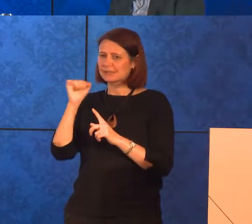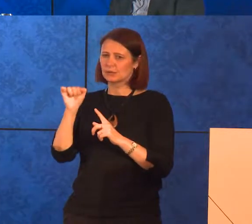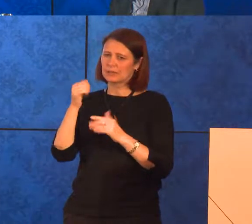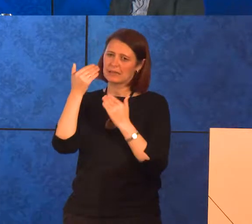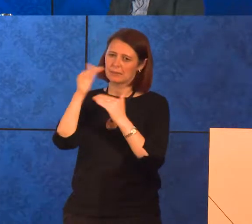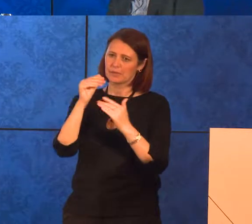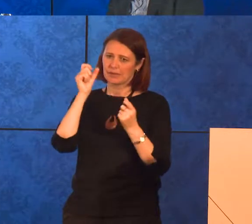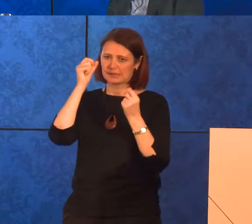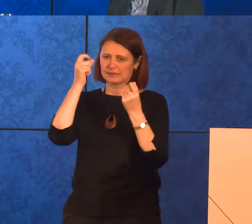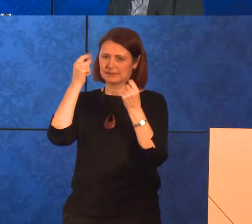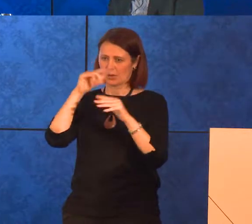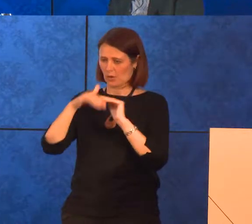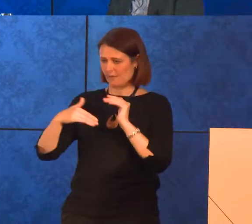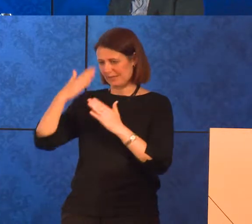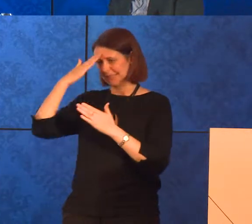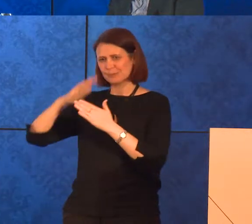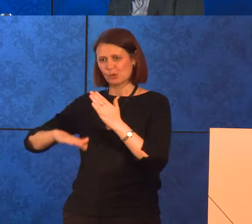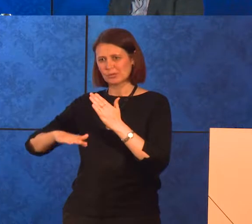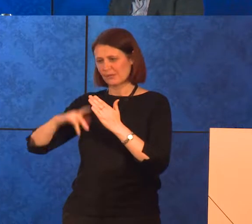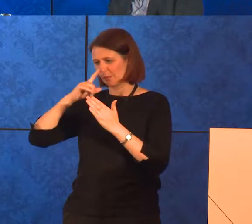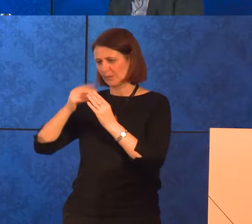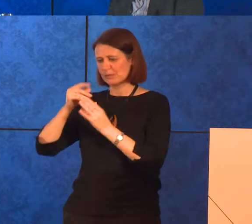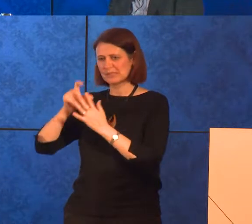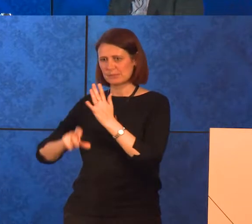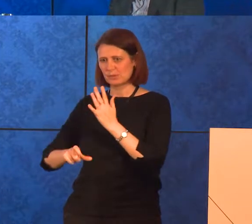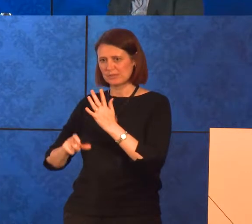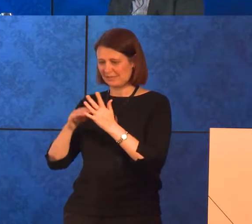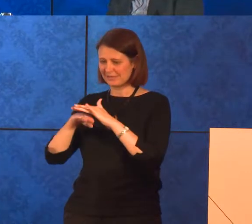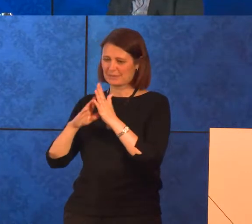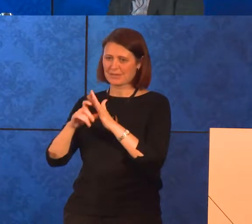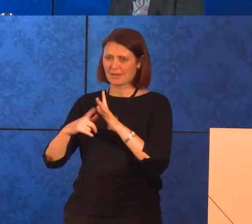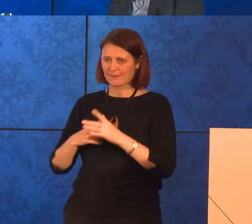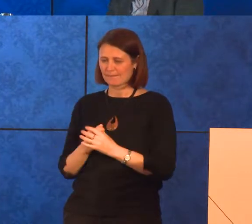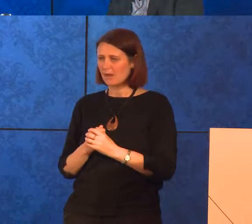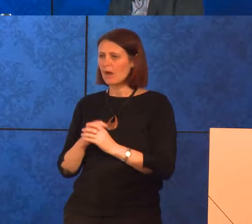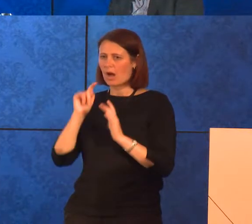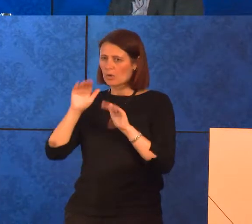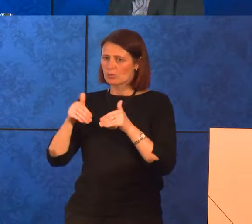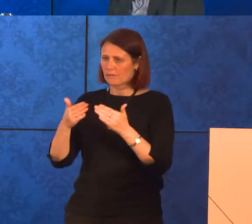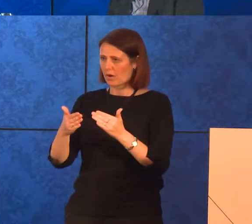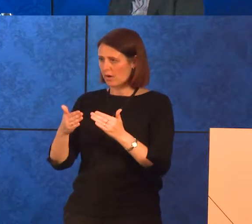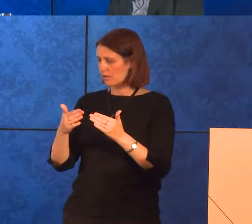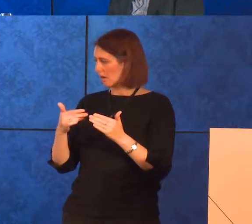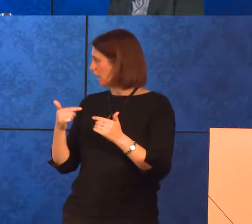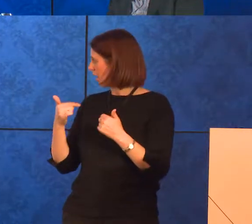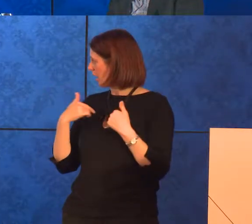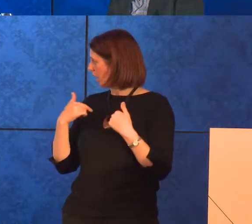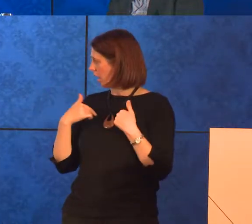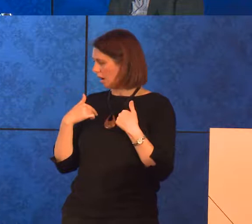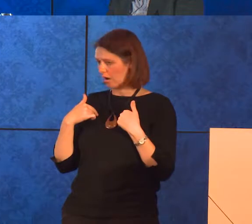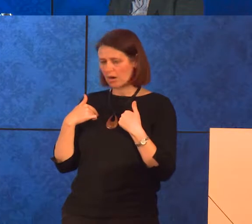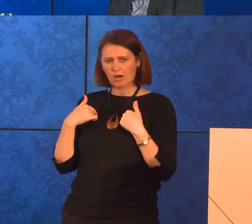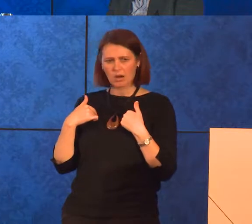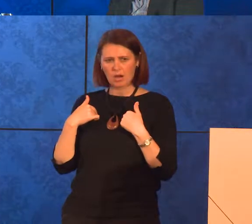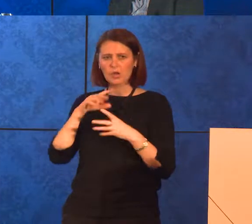of the experiences of people with disability in the media. I'll provide the caveat that I joined People with Disability Australia towards the